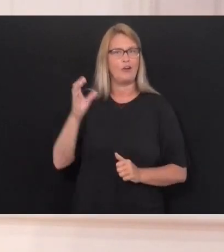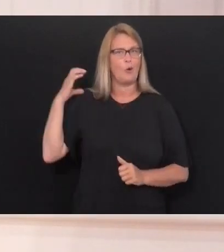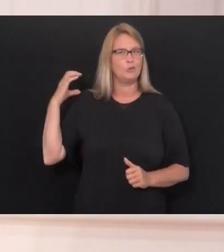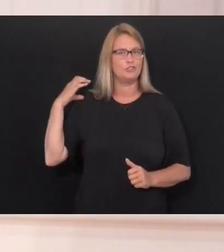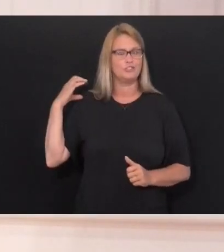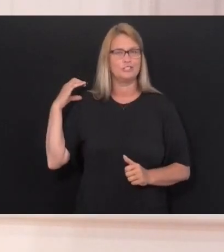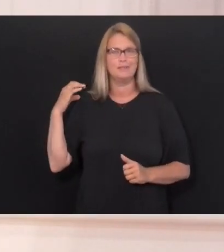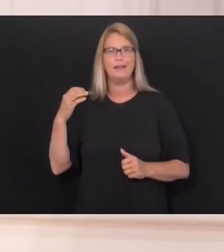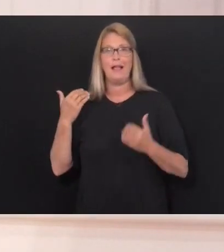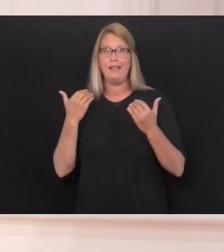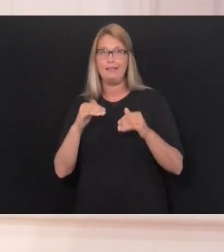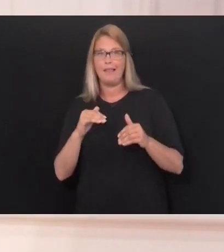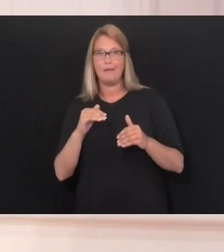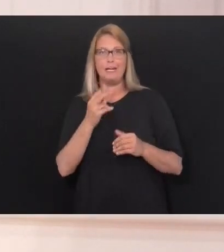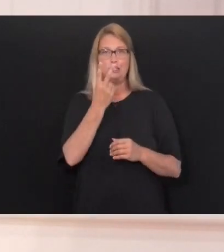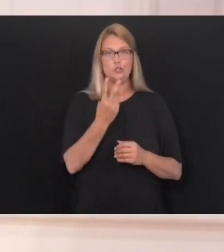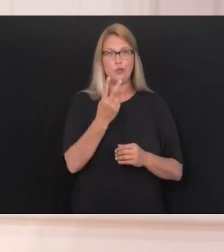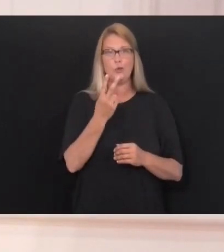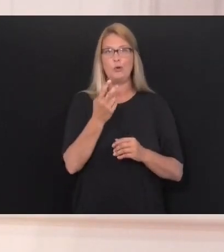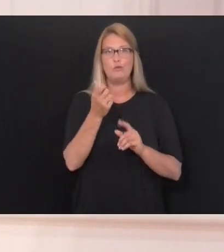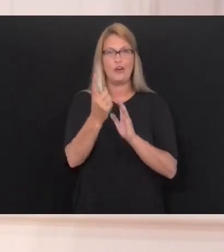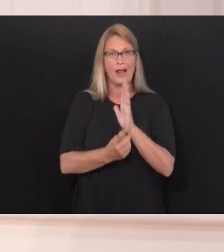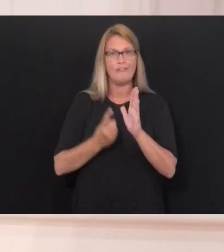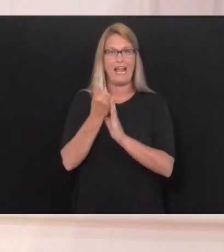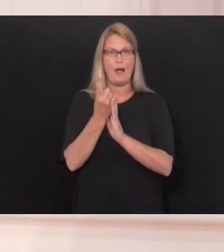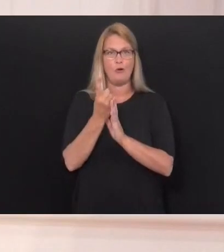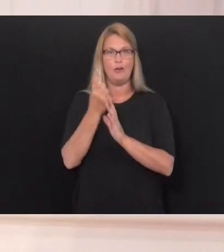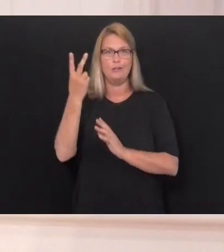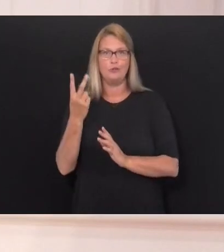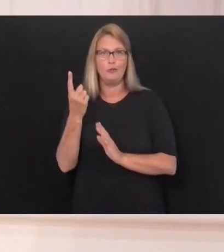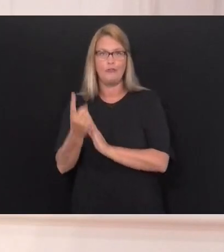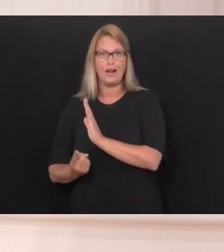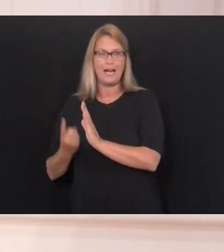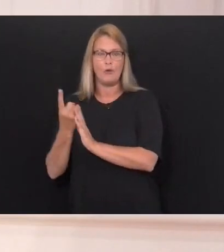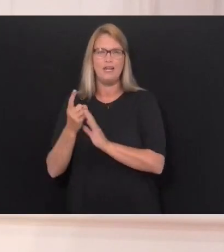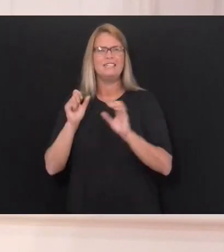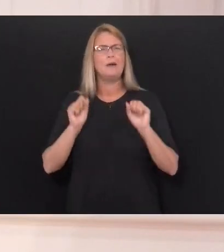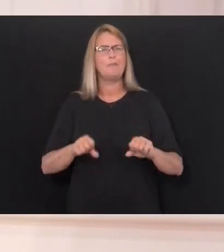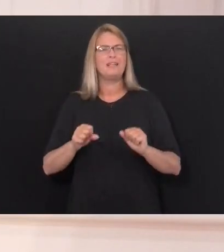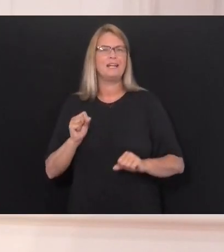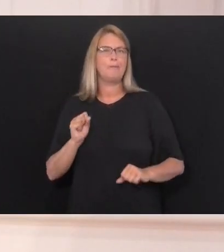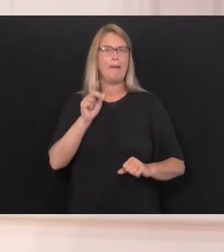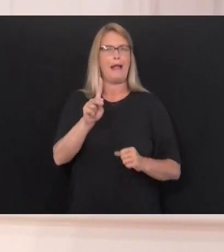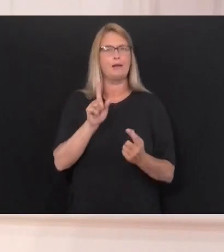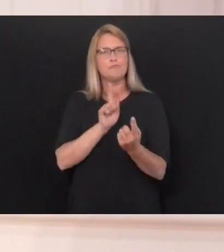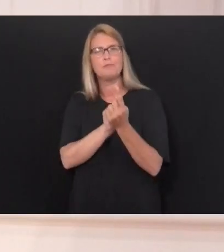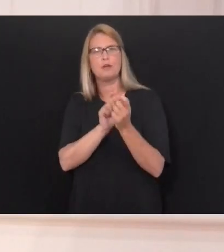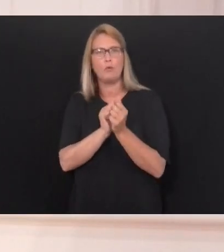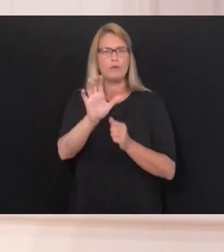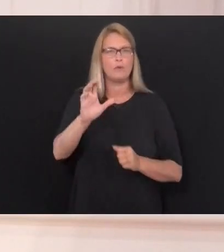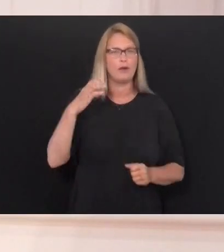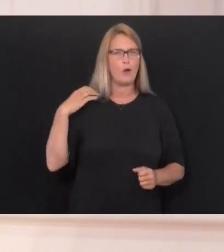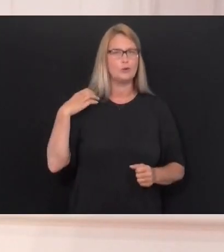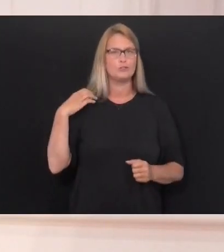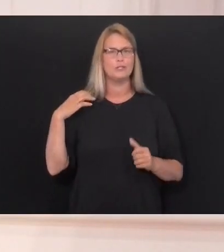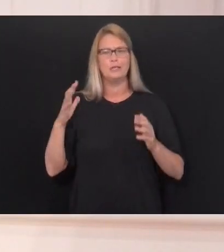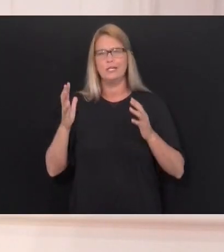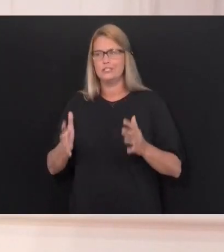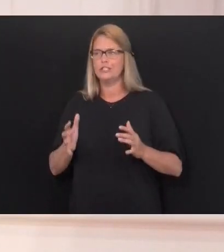is, sports are an enabler in a lot of ways that it helps us to